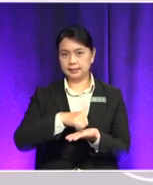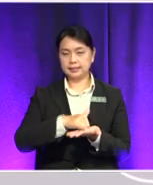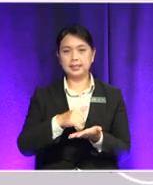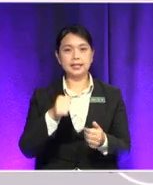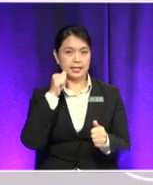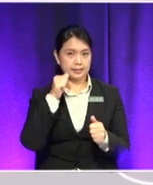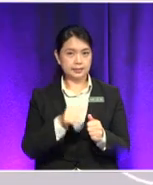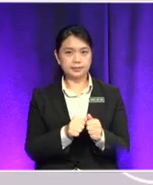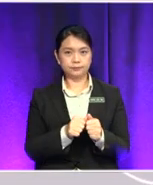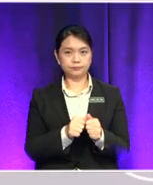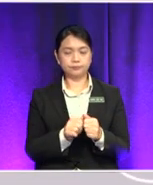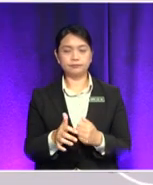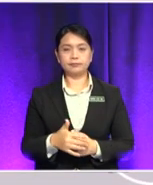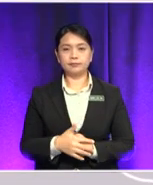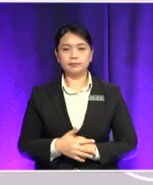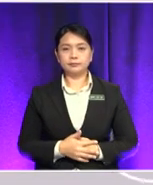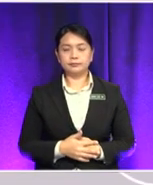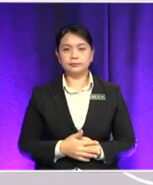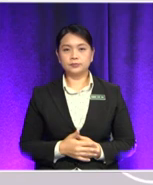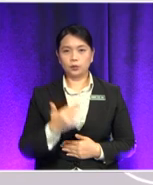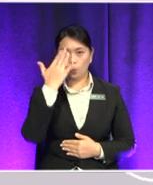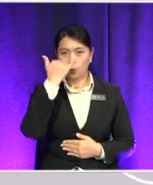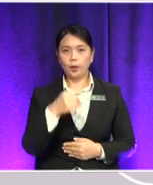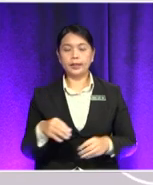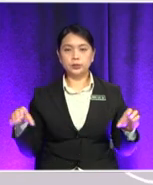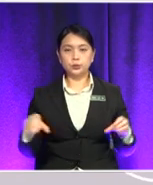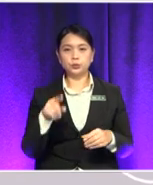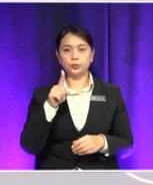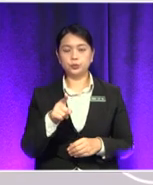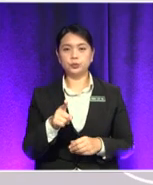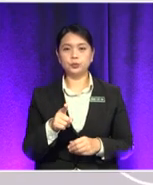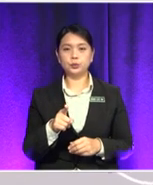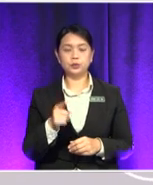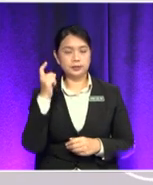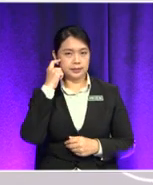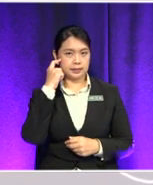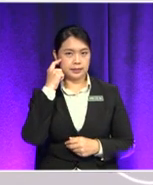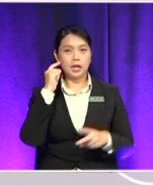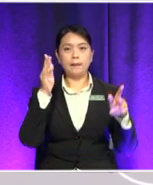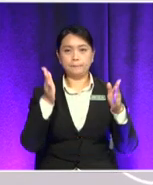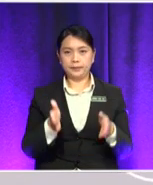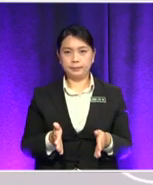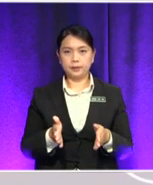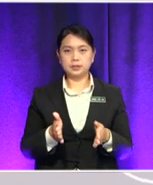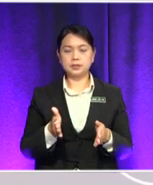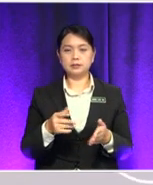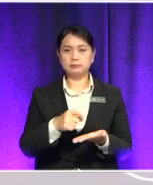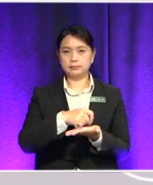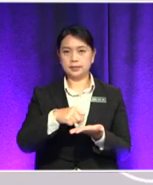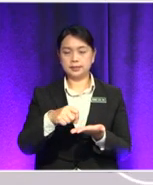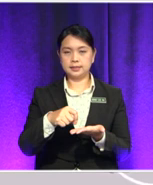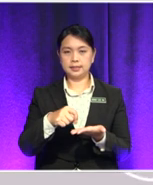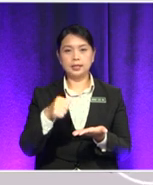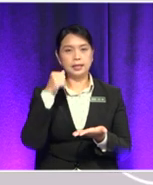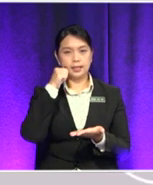good. Okay, next question. Why do you think people write letters to the editors of the